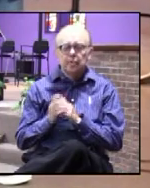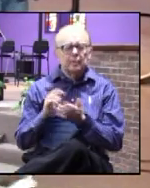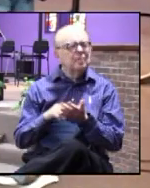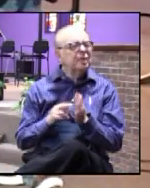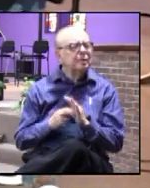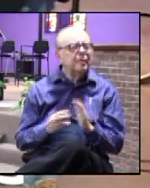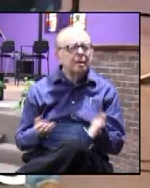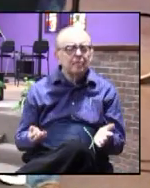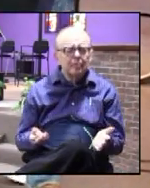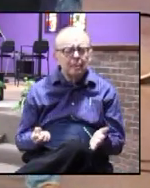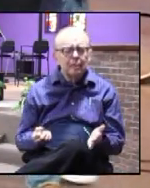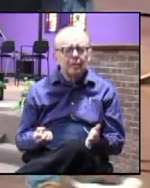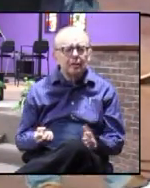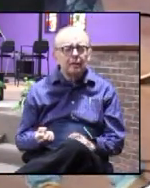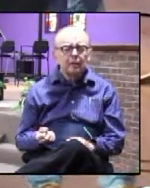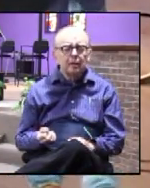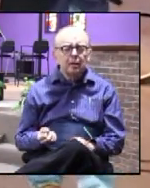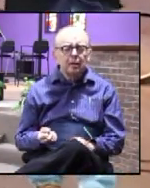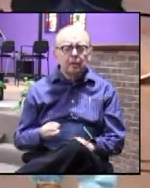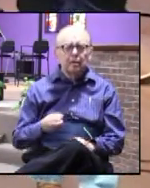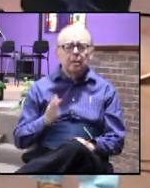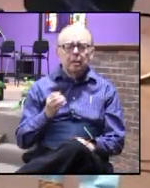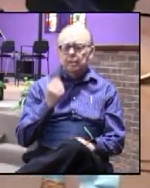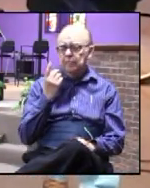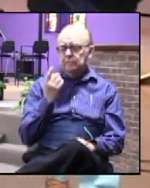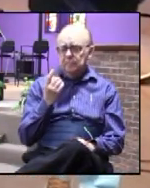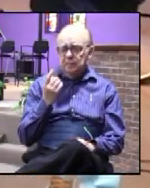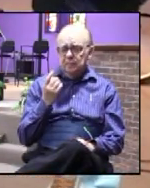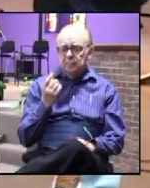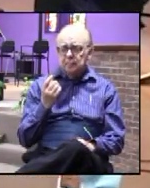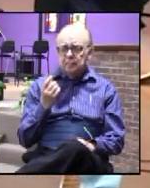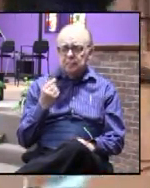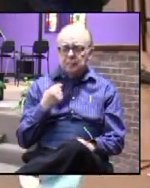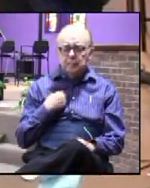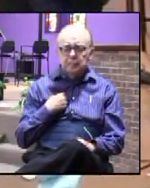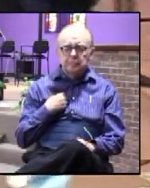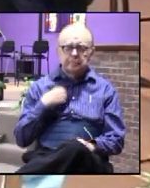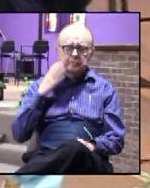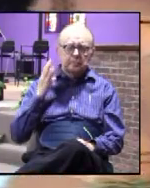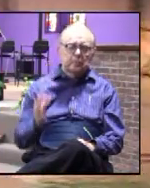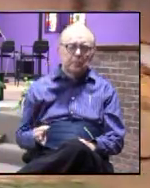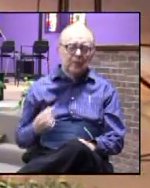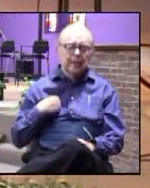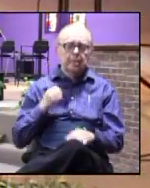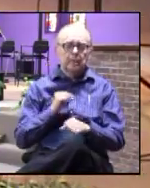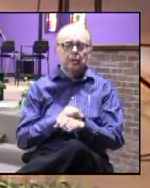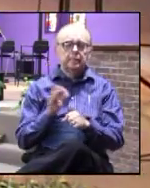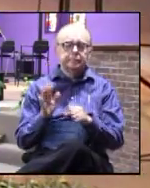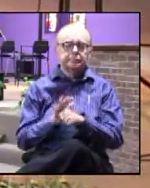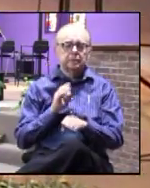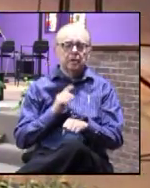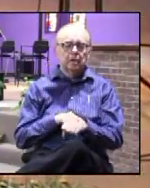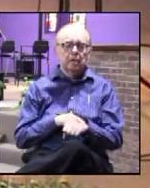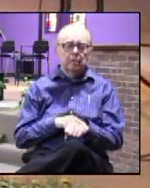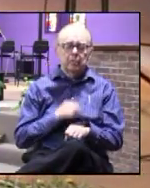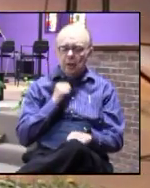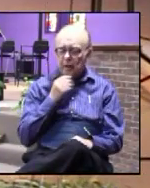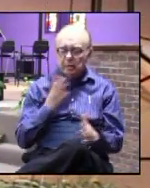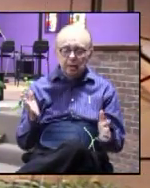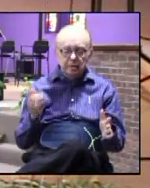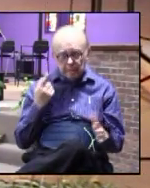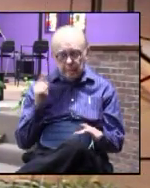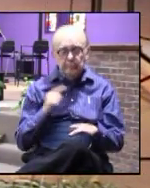mean? God, you don't understand. I'm pastoring and I'm working full time. I don't have a lot of time for